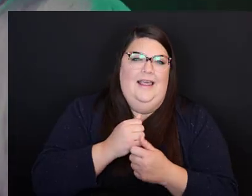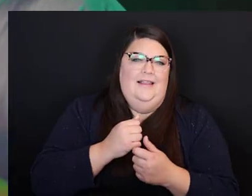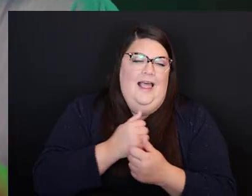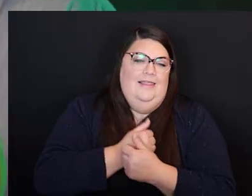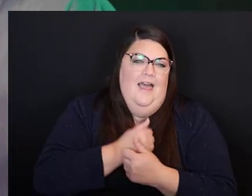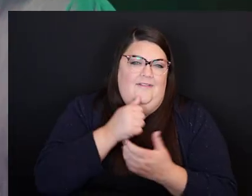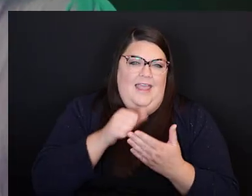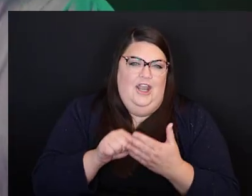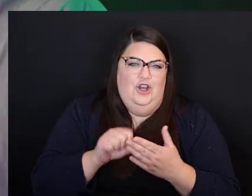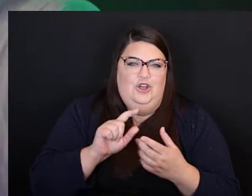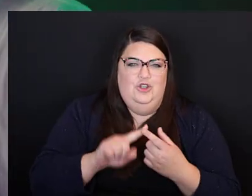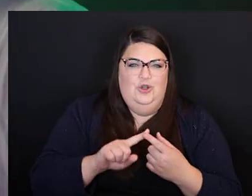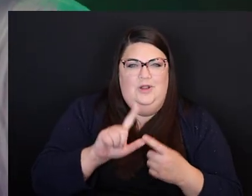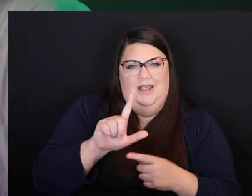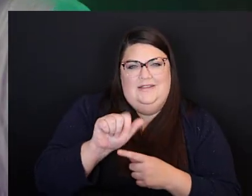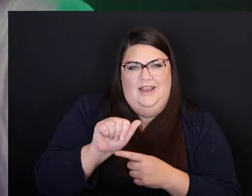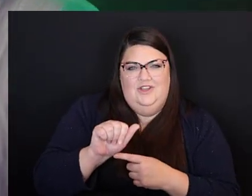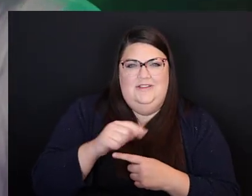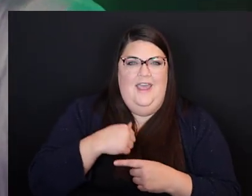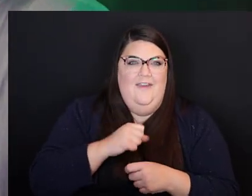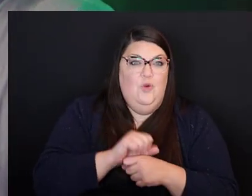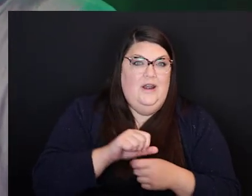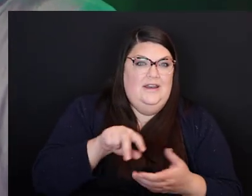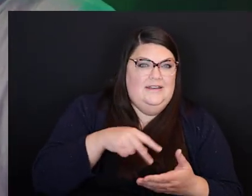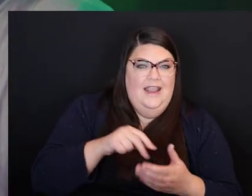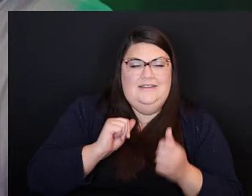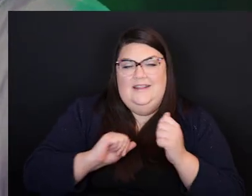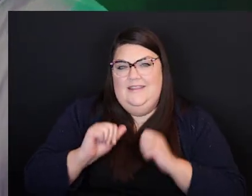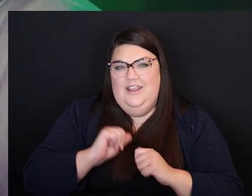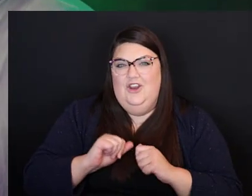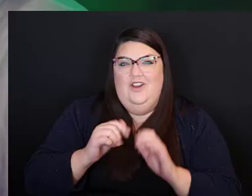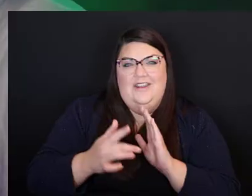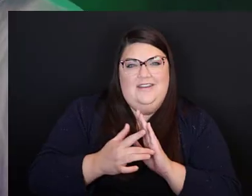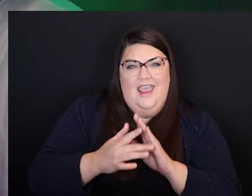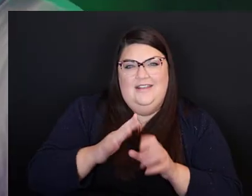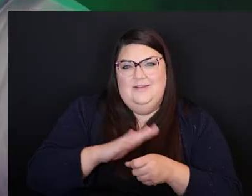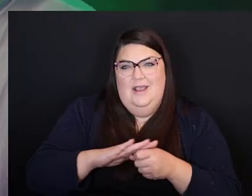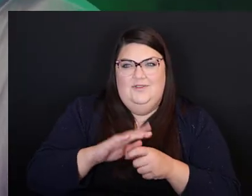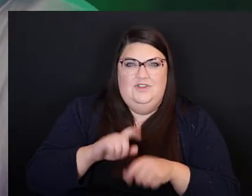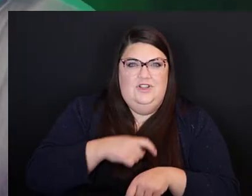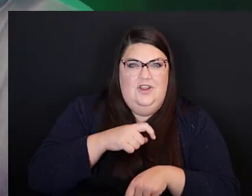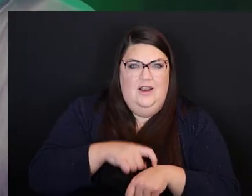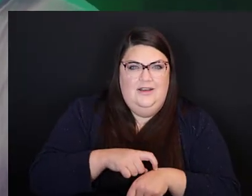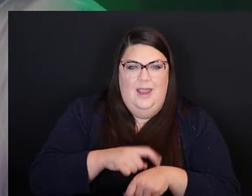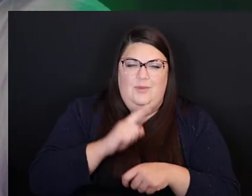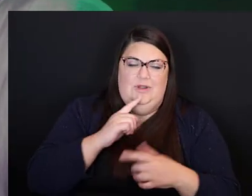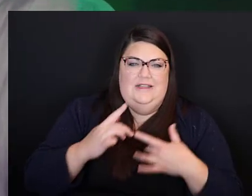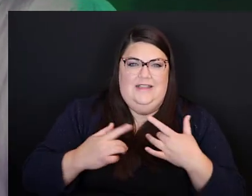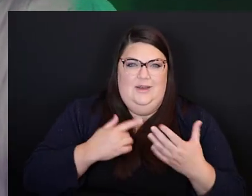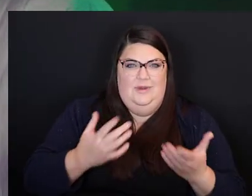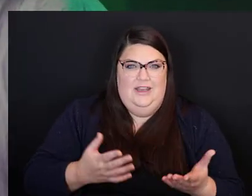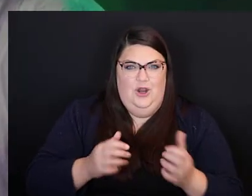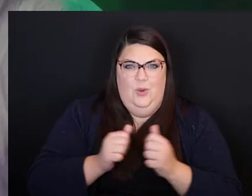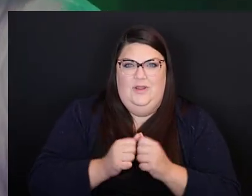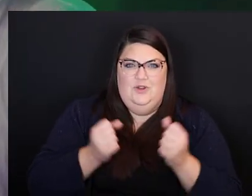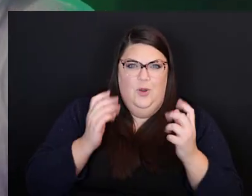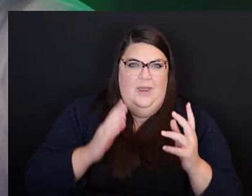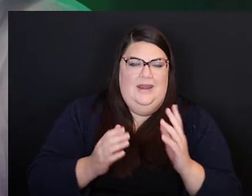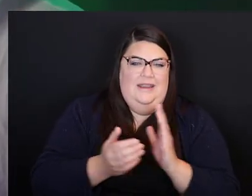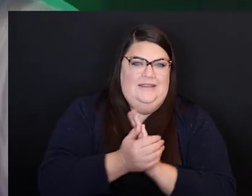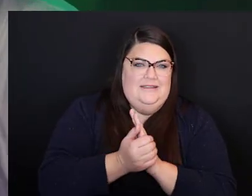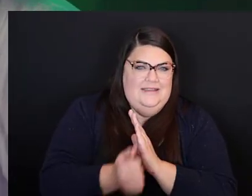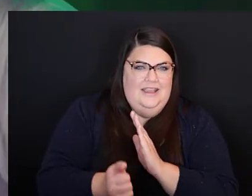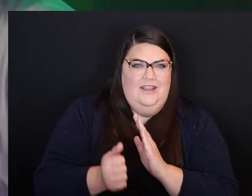I've worked in dance and theater and text-based work for so long. So it's exciting to think about being here where there are so many